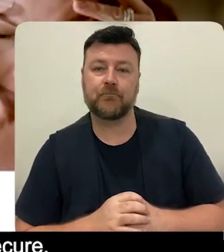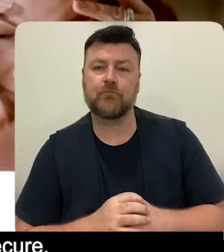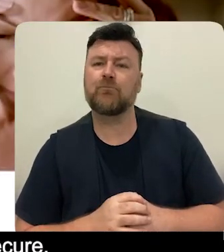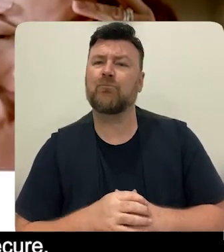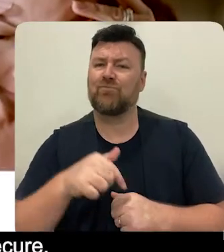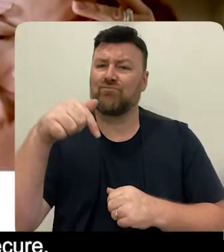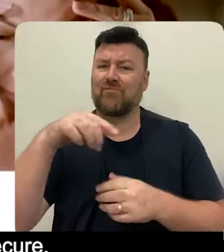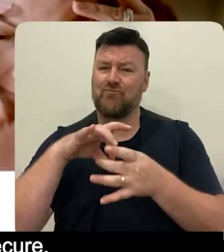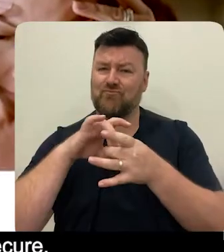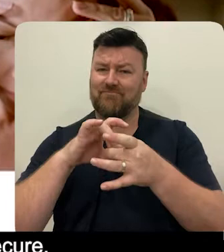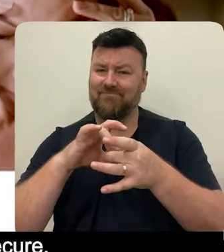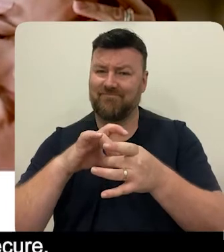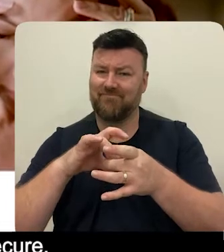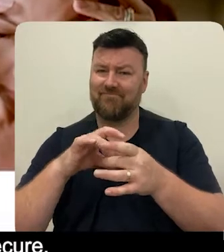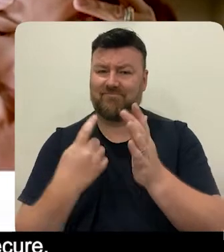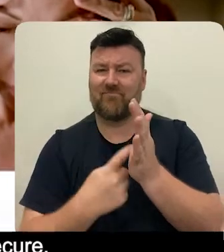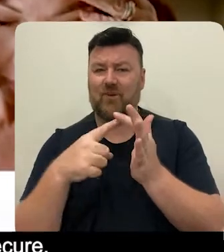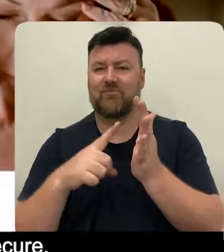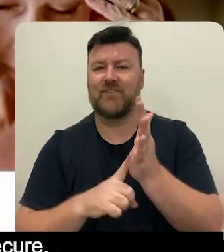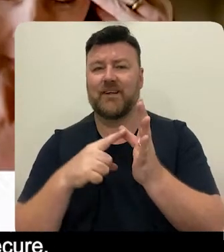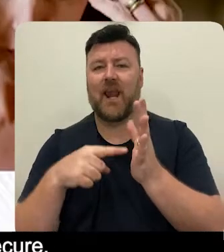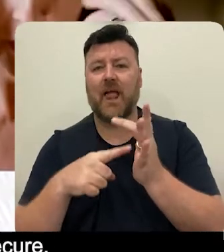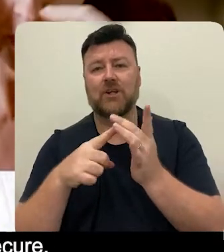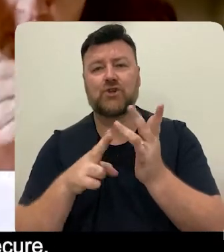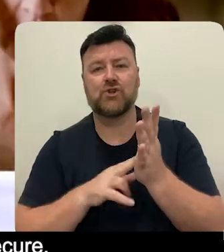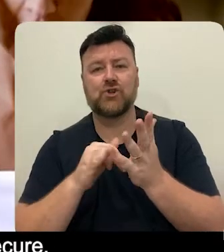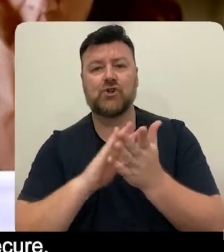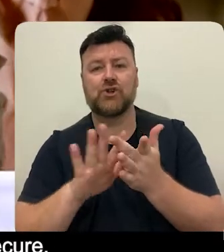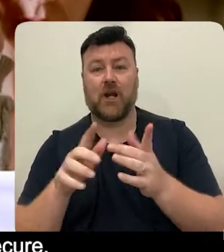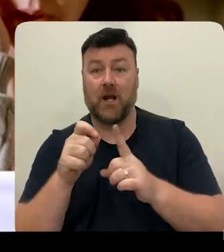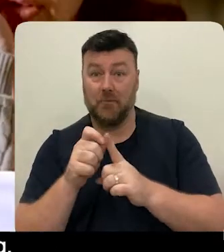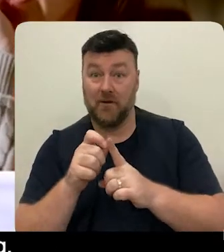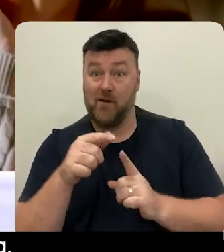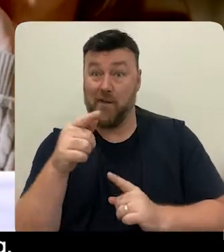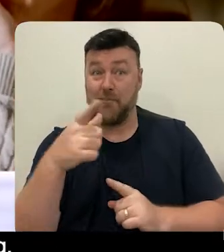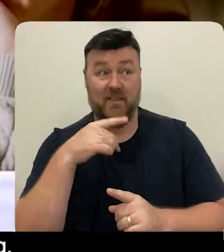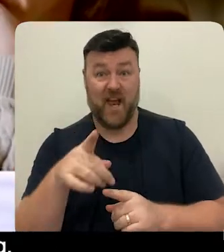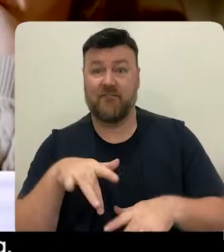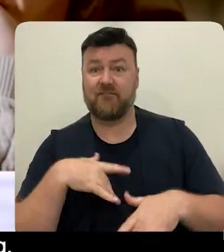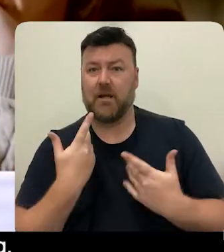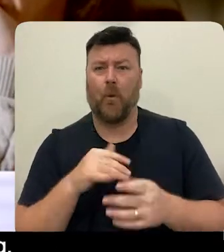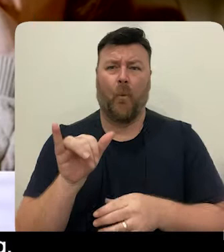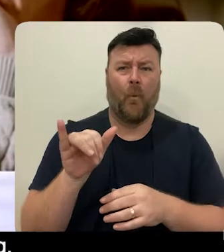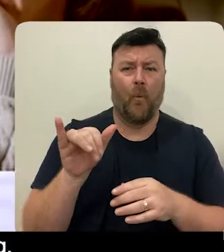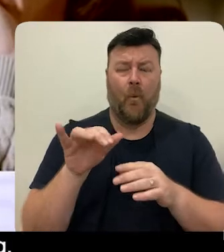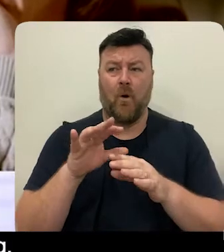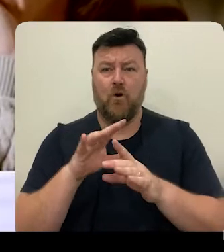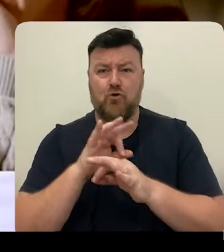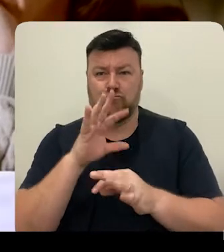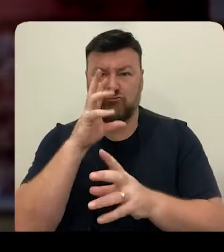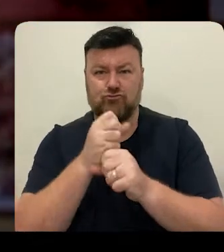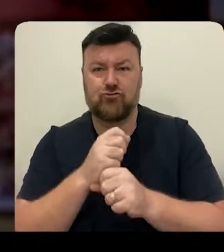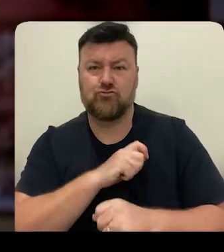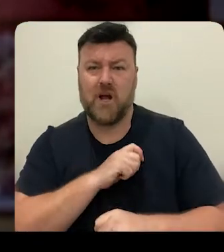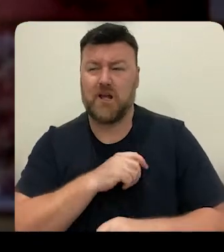In the relationship, the person might be very insecure. They can still have great difficulties in trusting